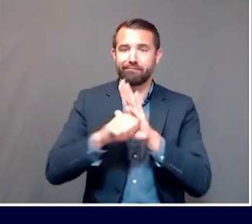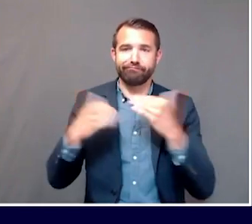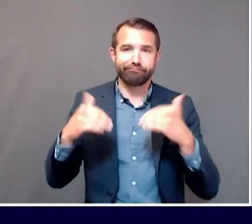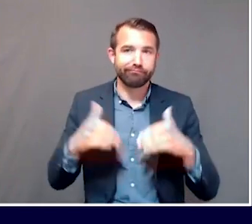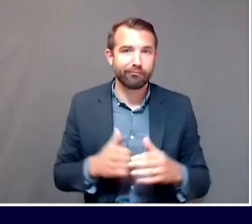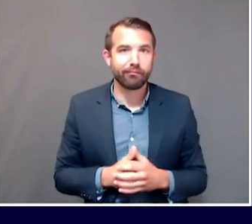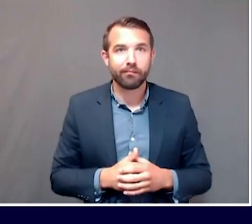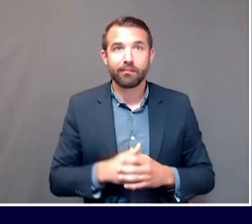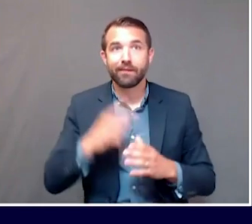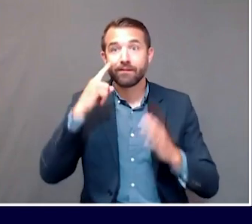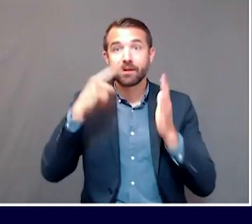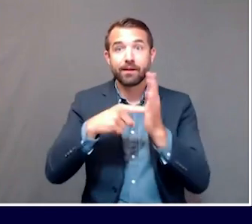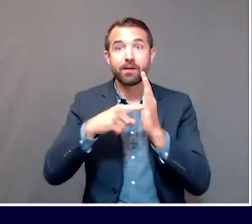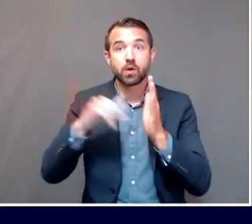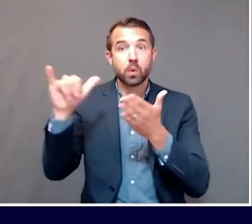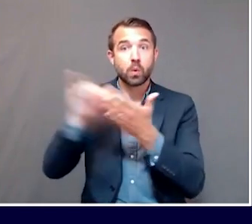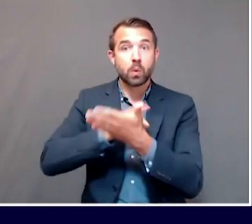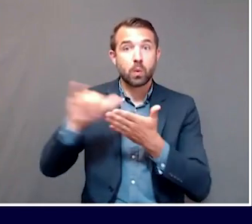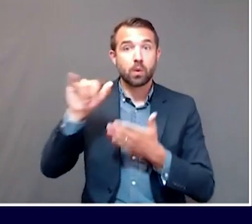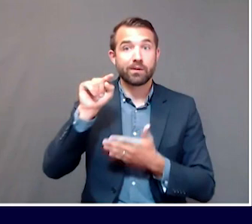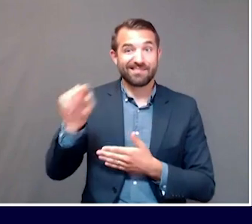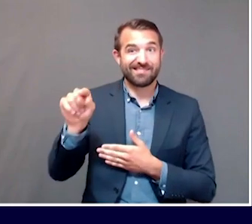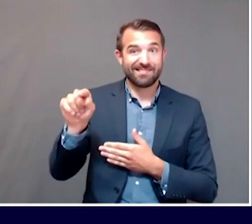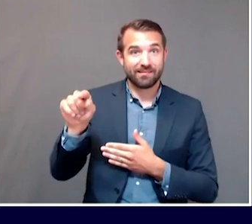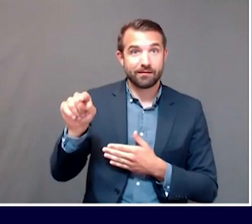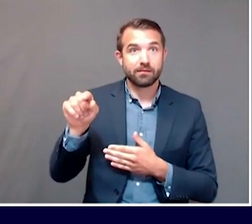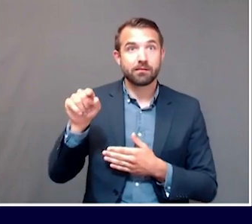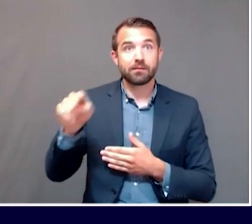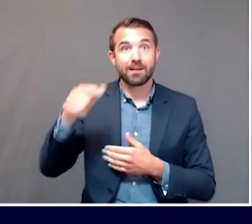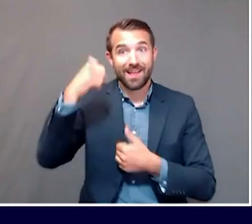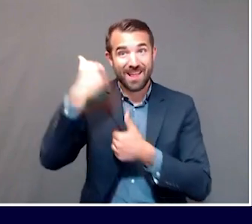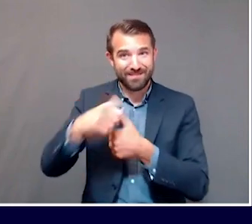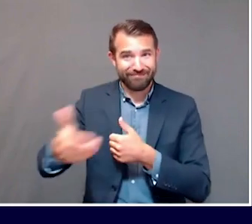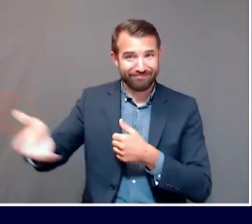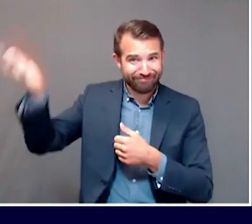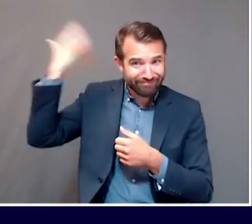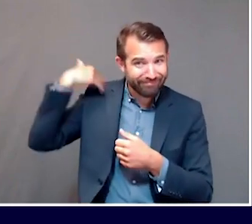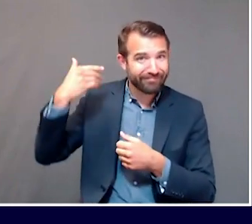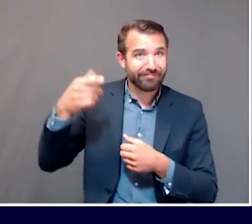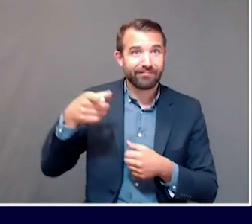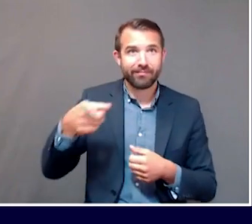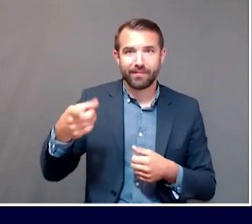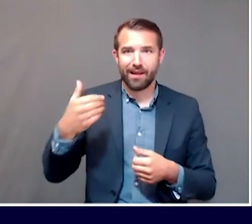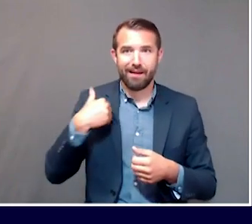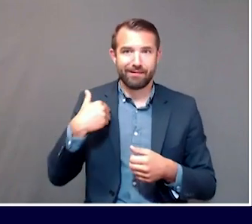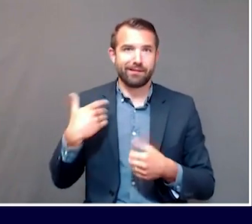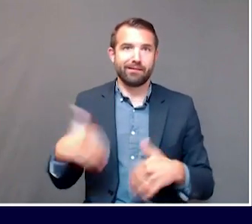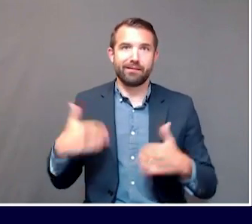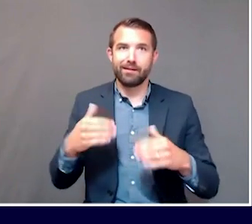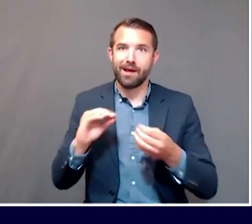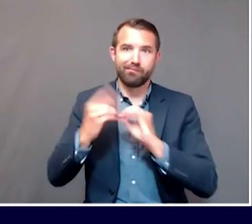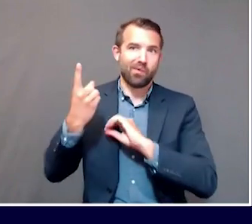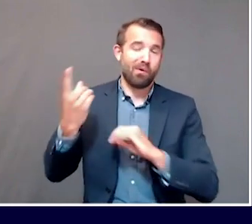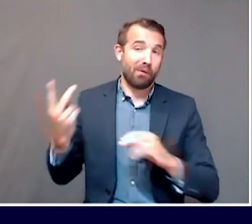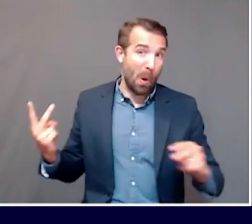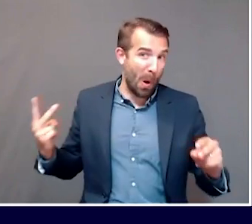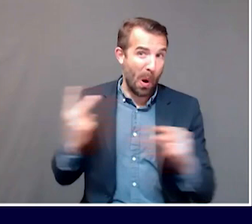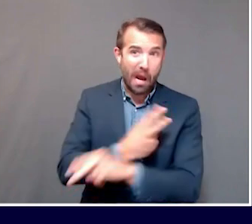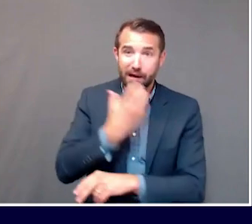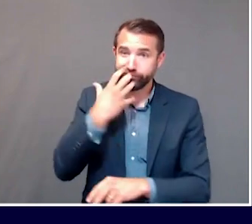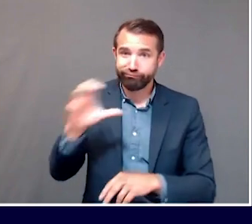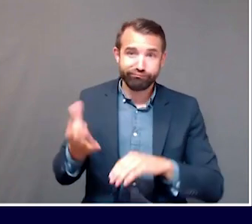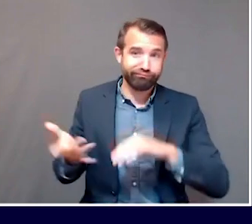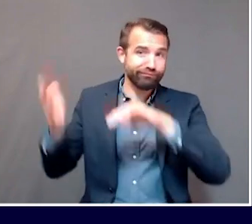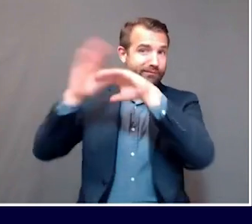York, keep in mind they were at one point leading the number of new daily infections, and now are on the other side of that wave.